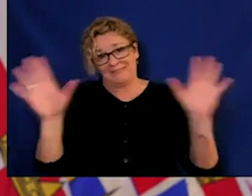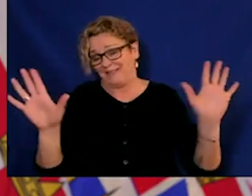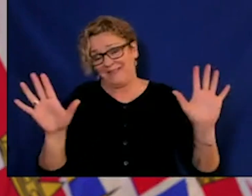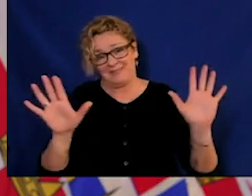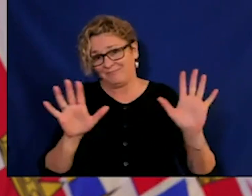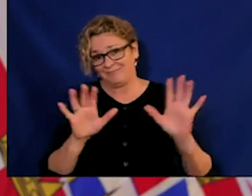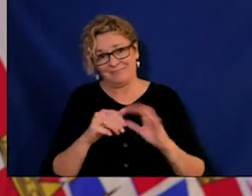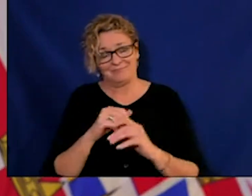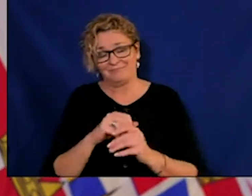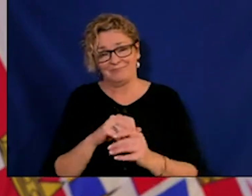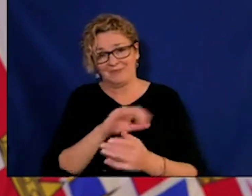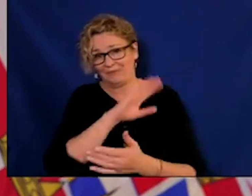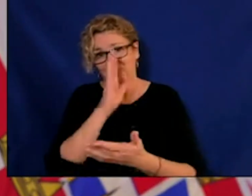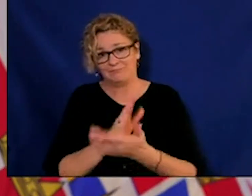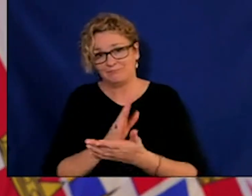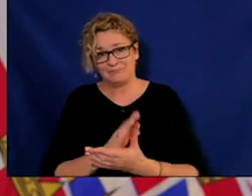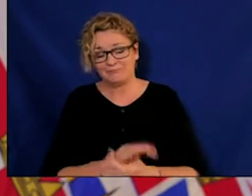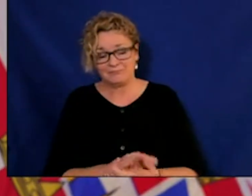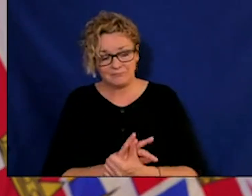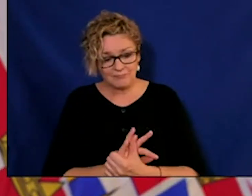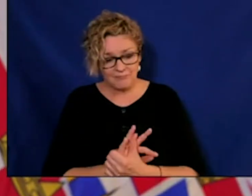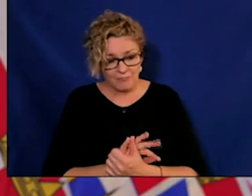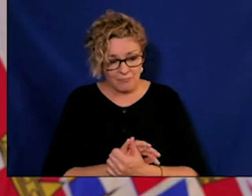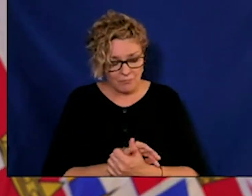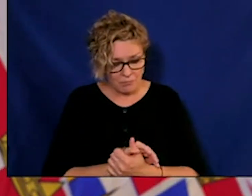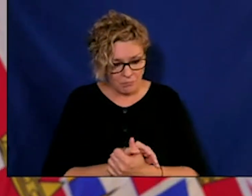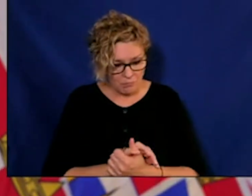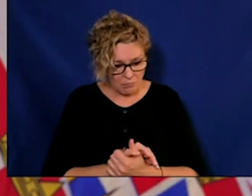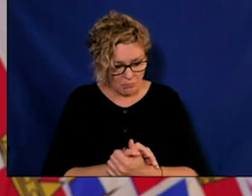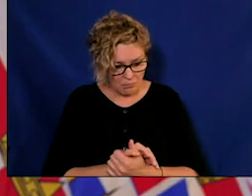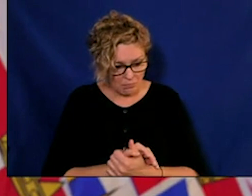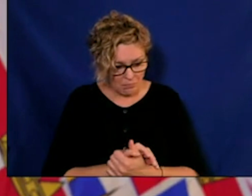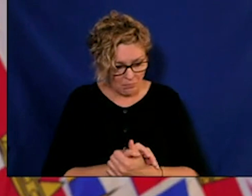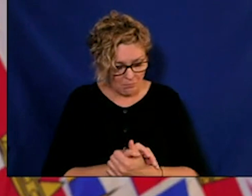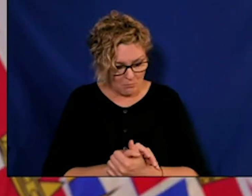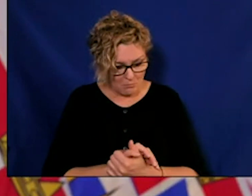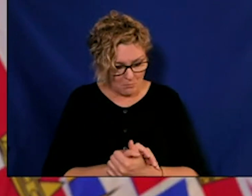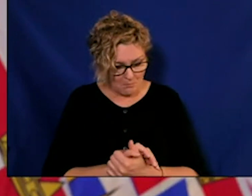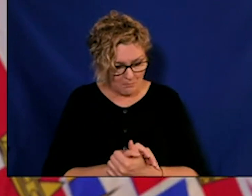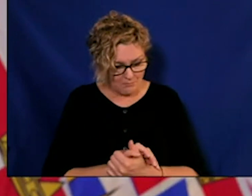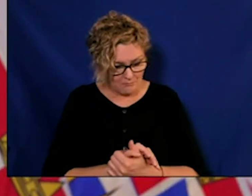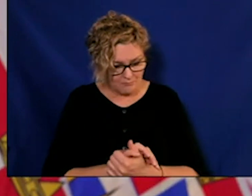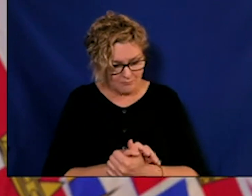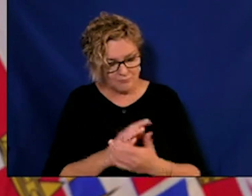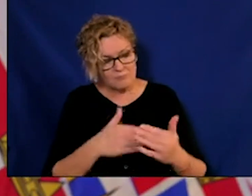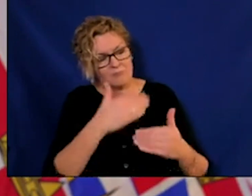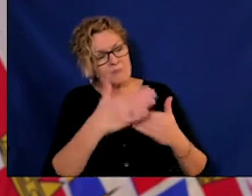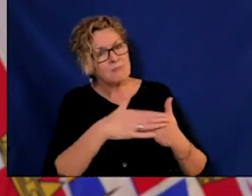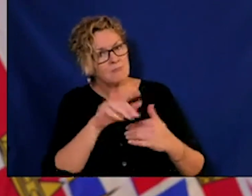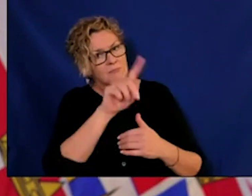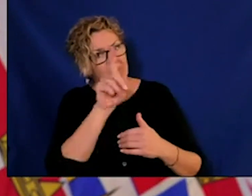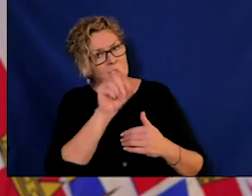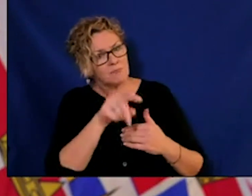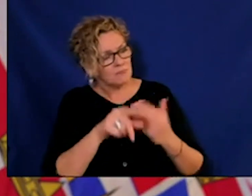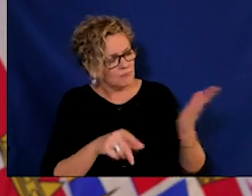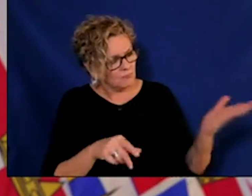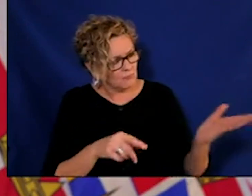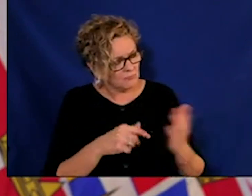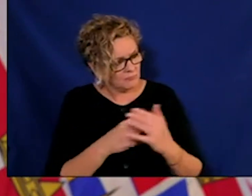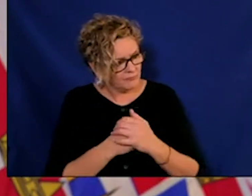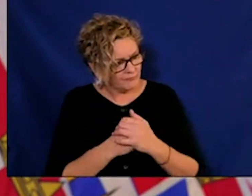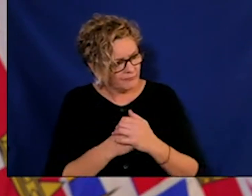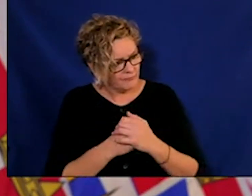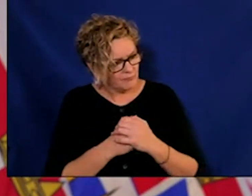Hi, good afternoon. Thank you so much for taking my question. My first one is, now that we're about a month since Seniors Advocate